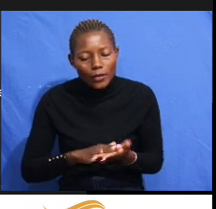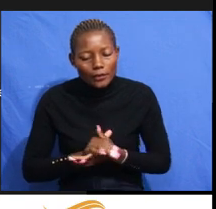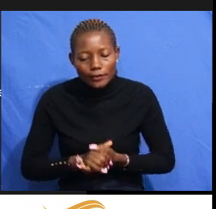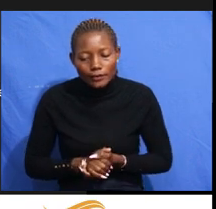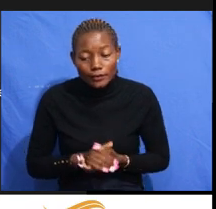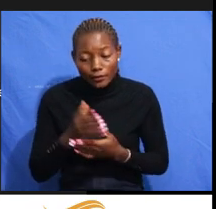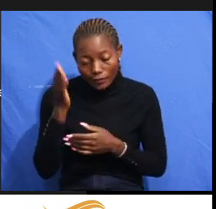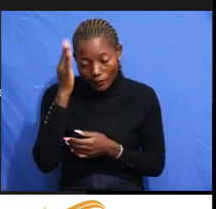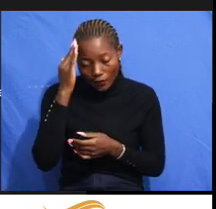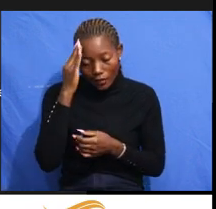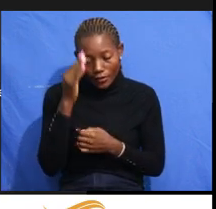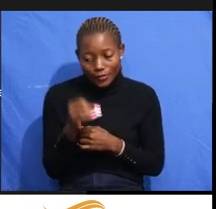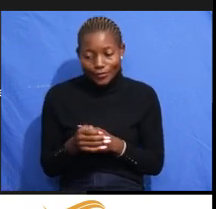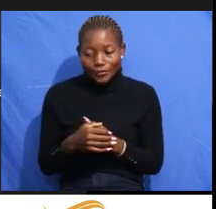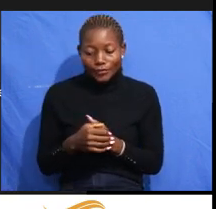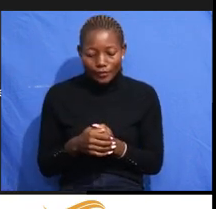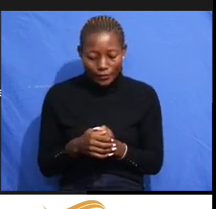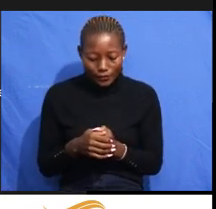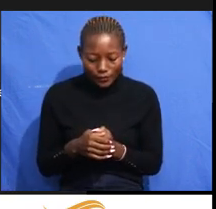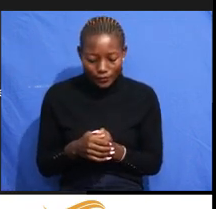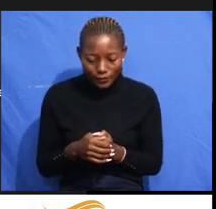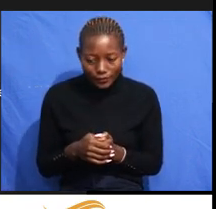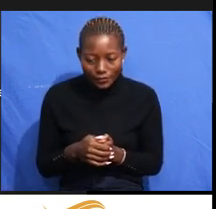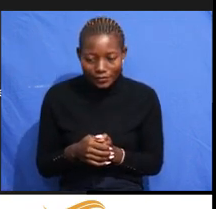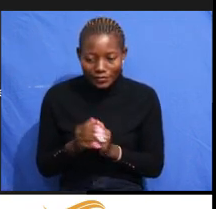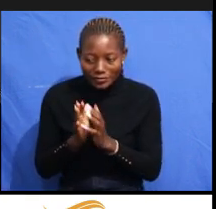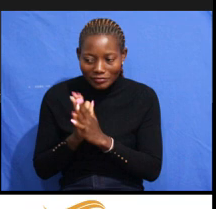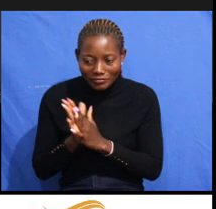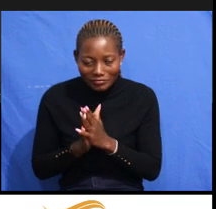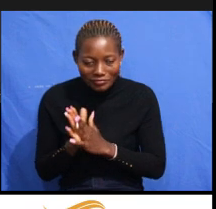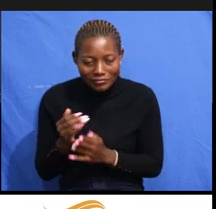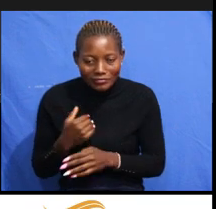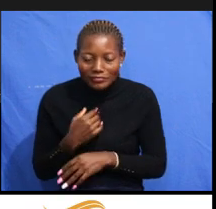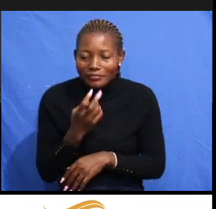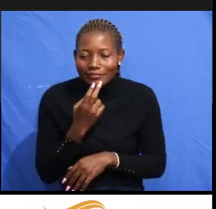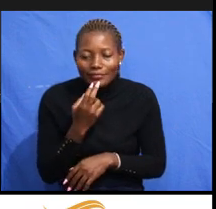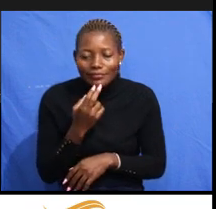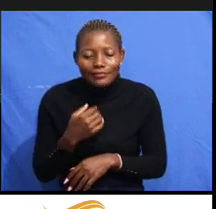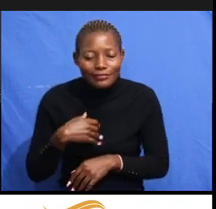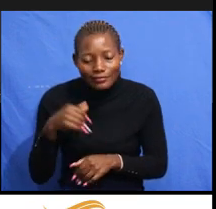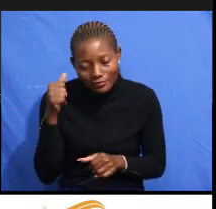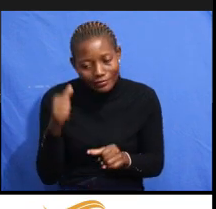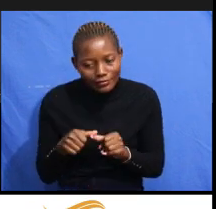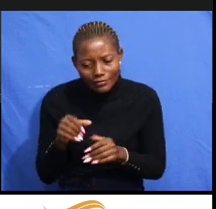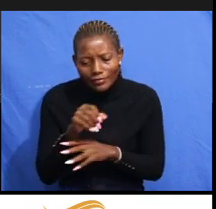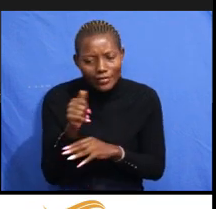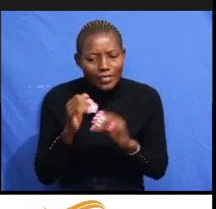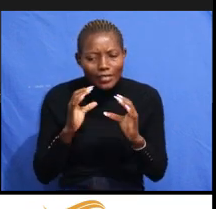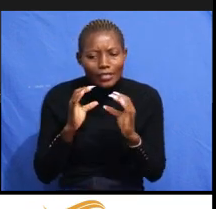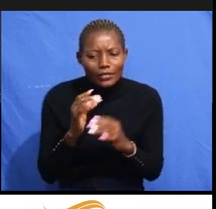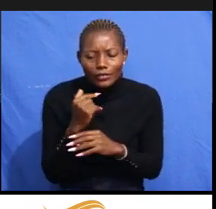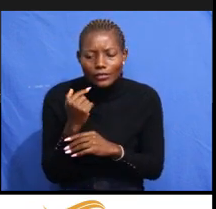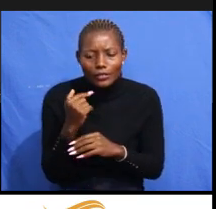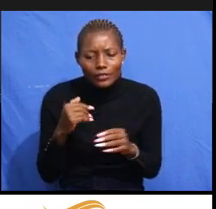Yeah, you have very interesting. I'm laughing because I'm just reminding myself of some coaches who in